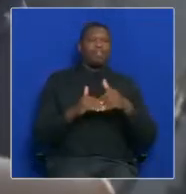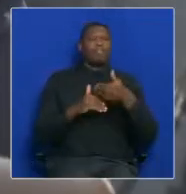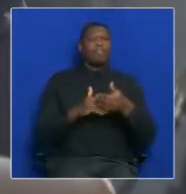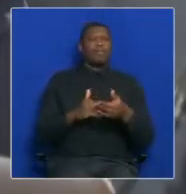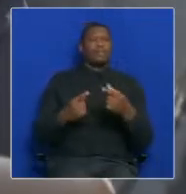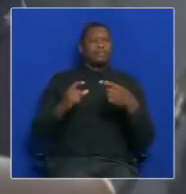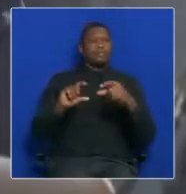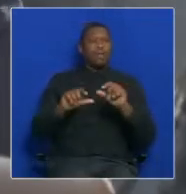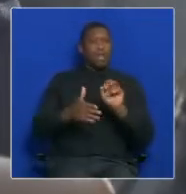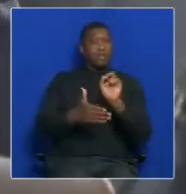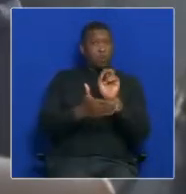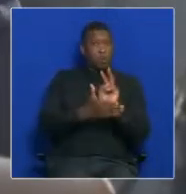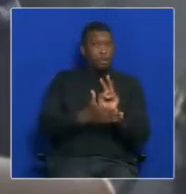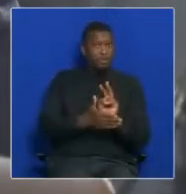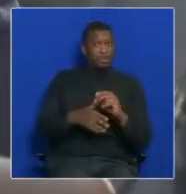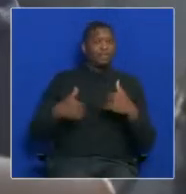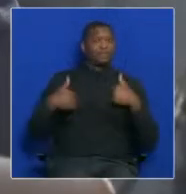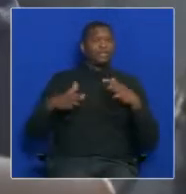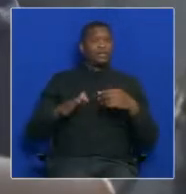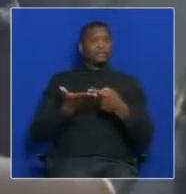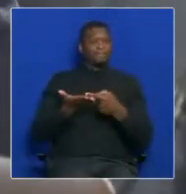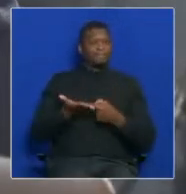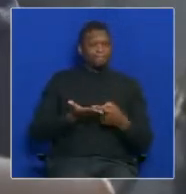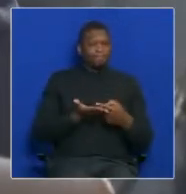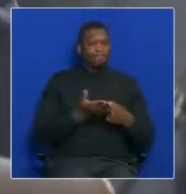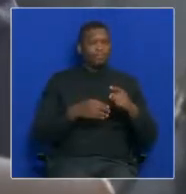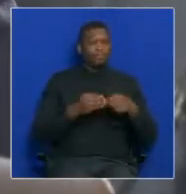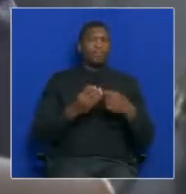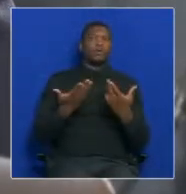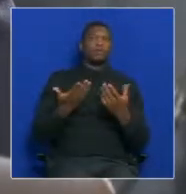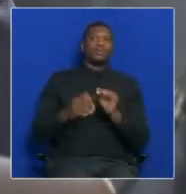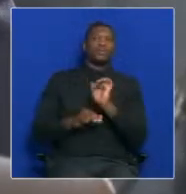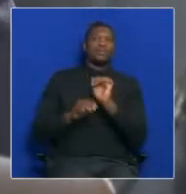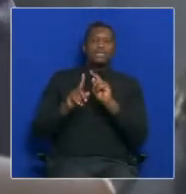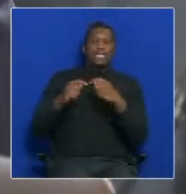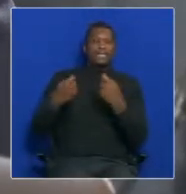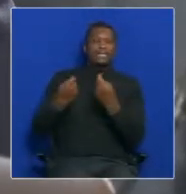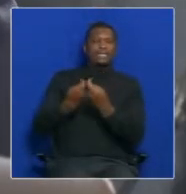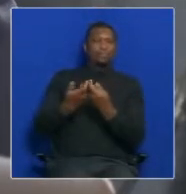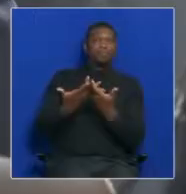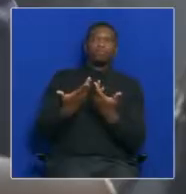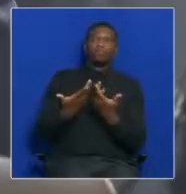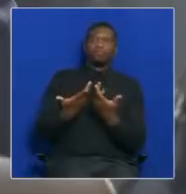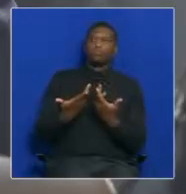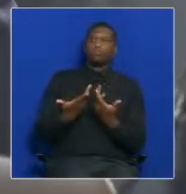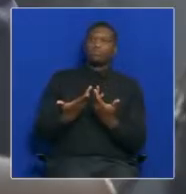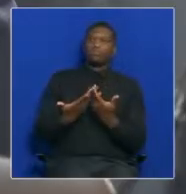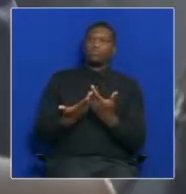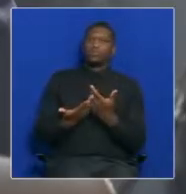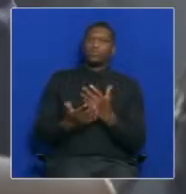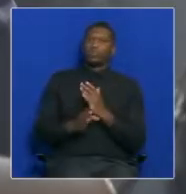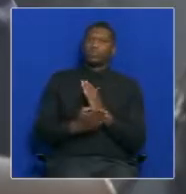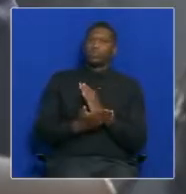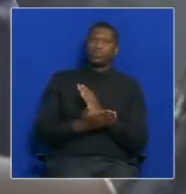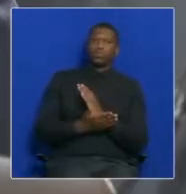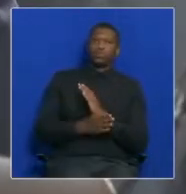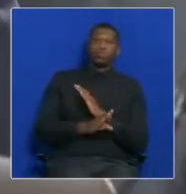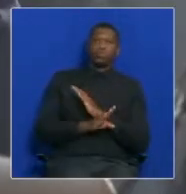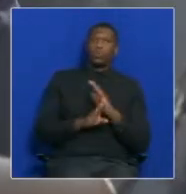with that, the teams don't share the details of each team's